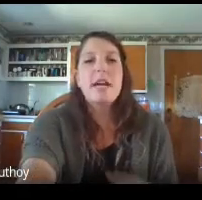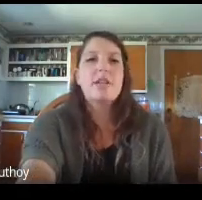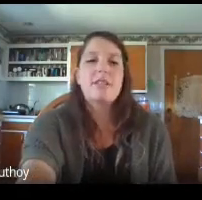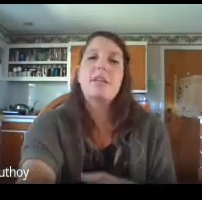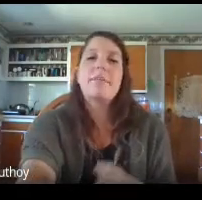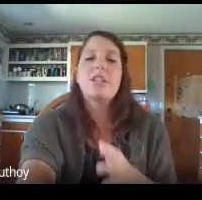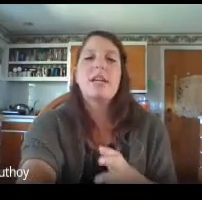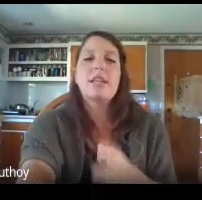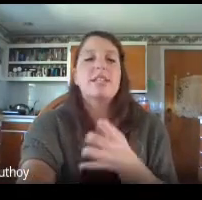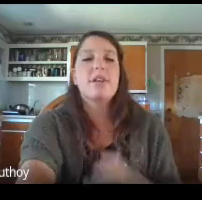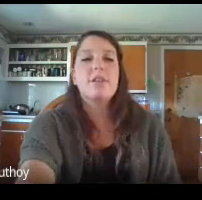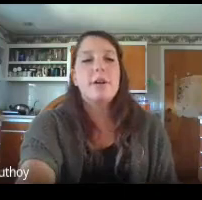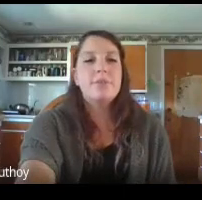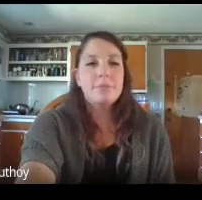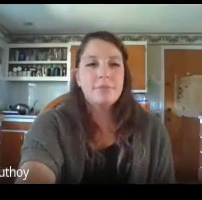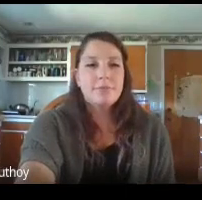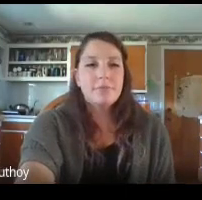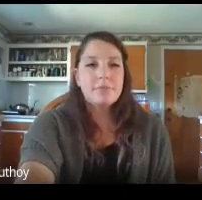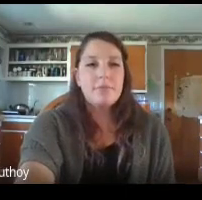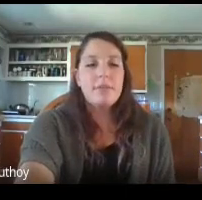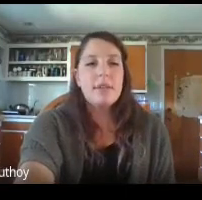names and titles of pretty much anything is fingerspelled.